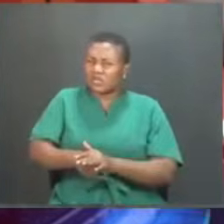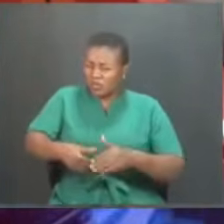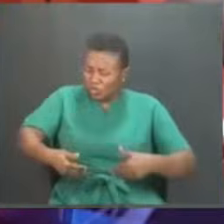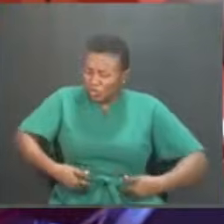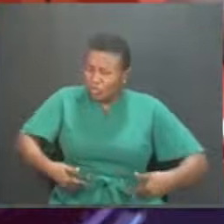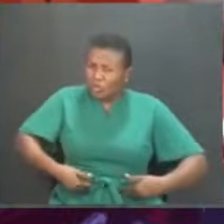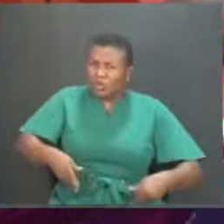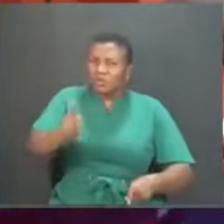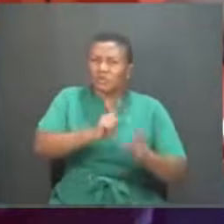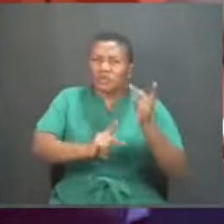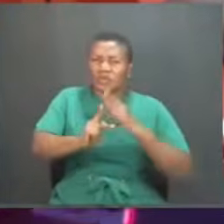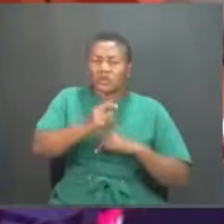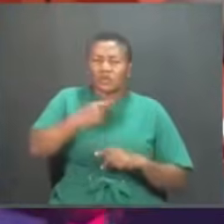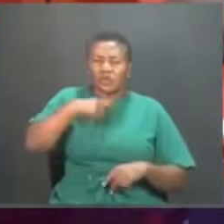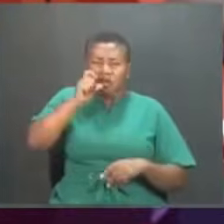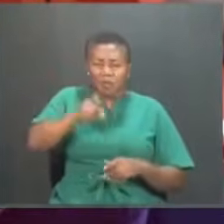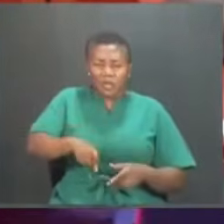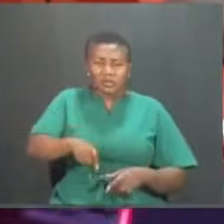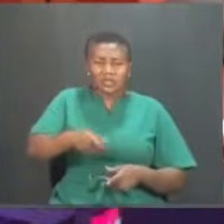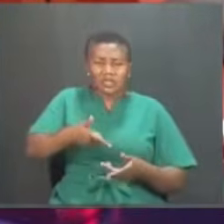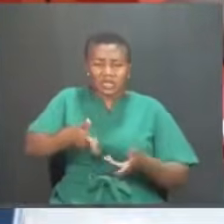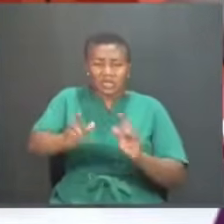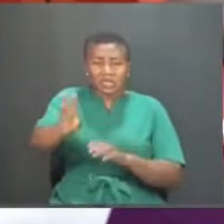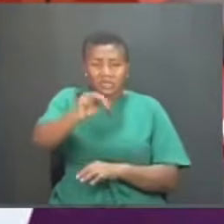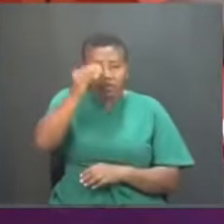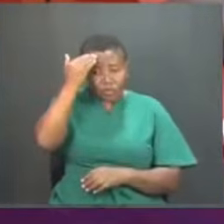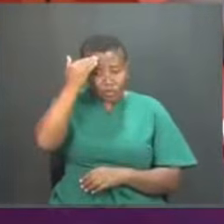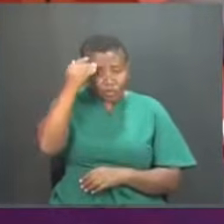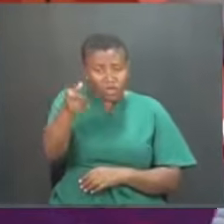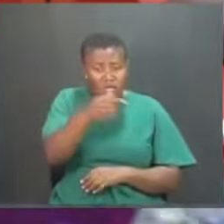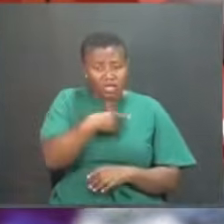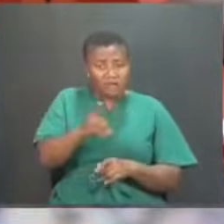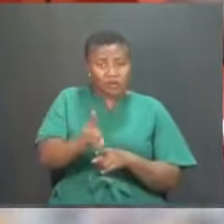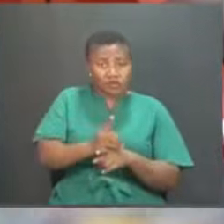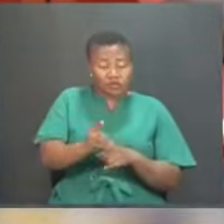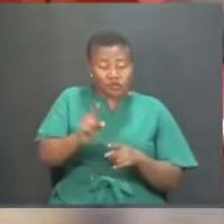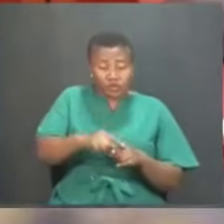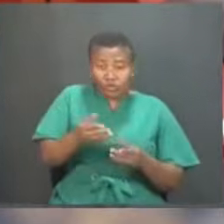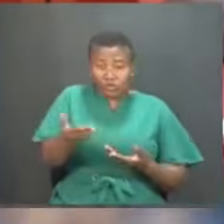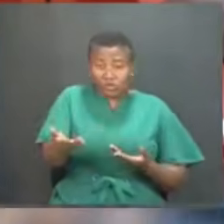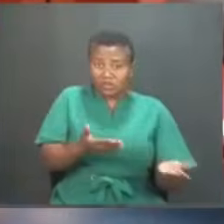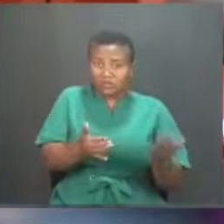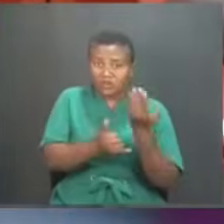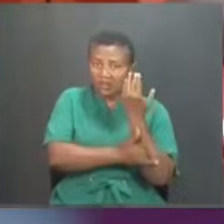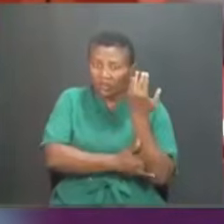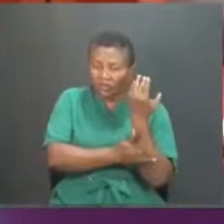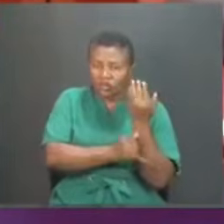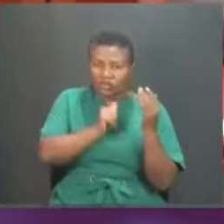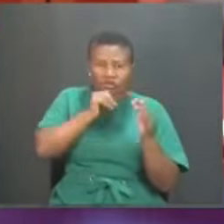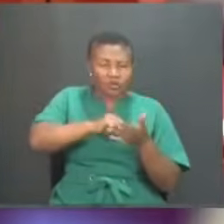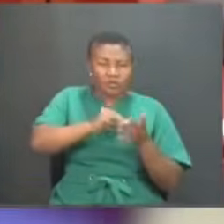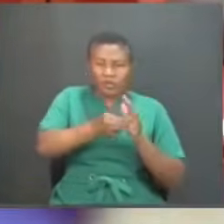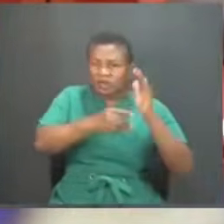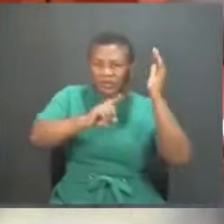should let them know that they have a duty to serve this country. And when they want to serve, we should not be punishing them. Mr. Speaker, this also